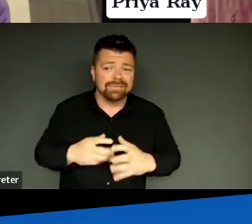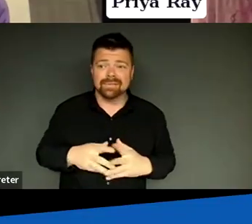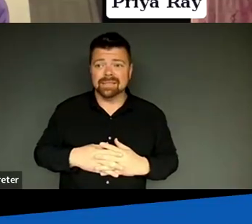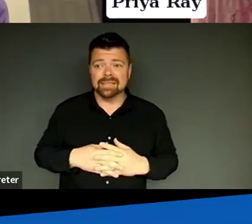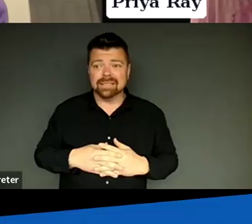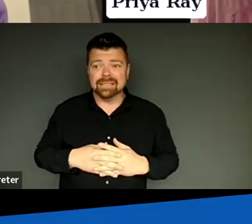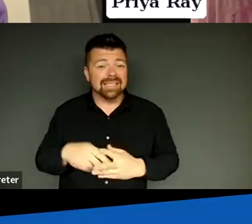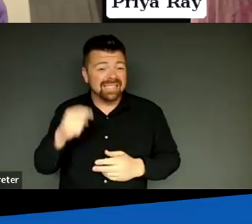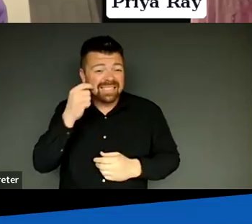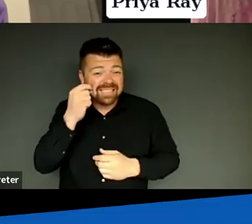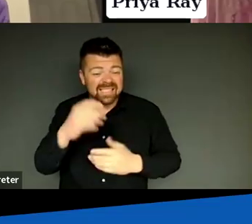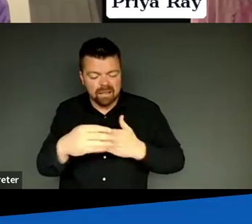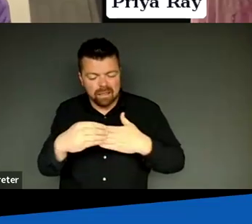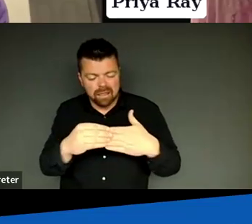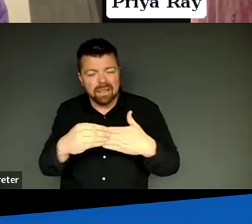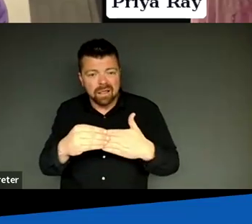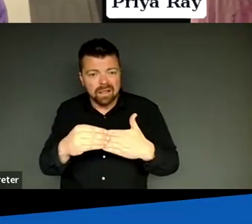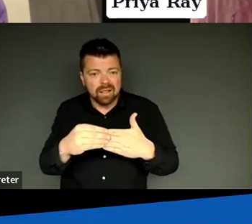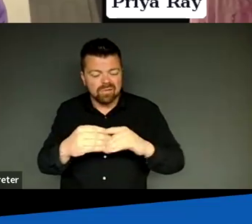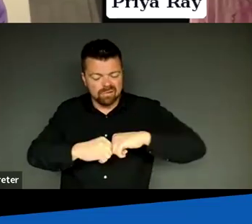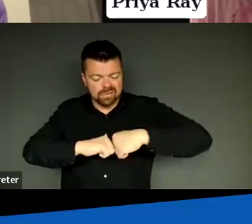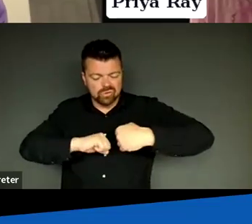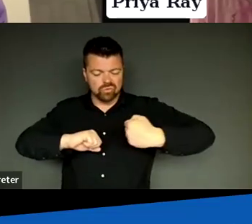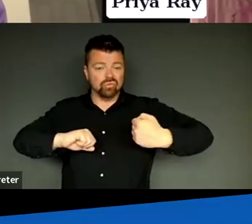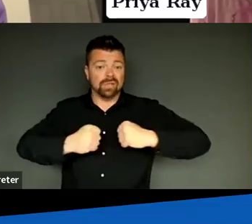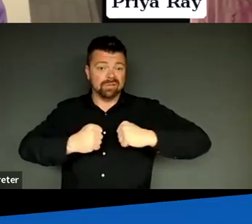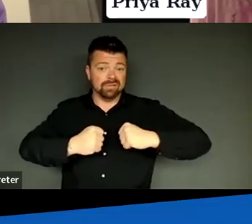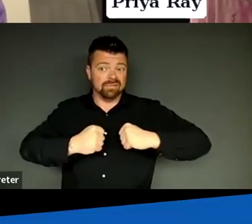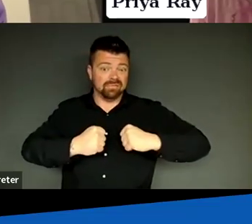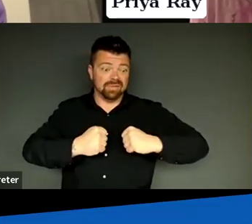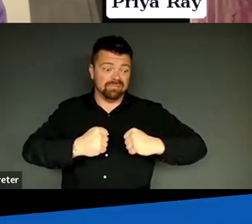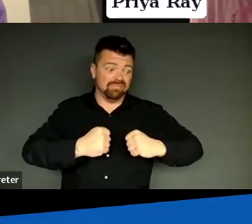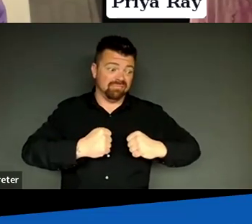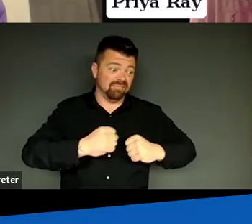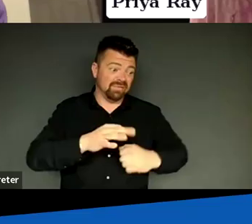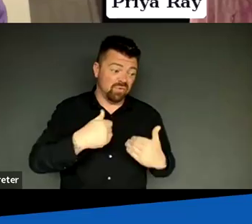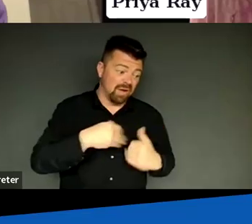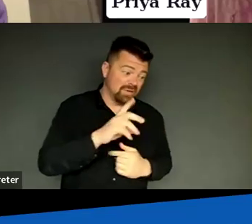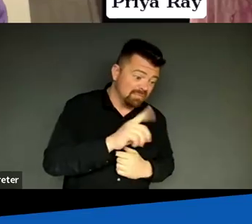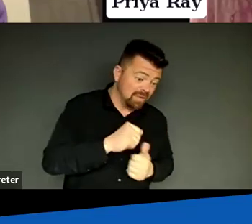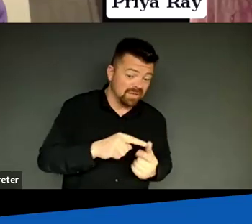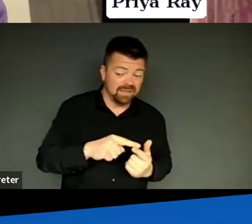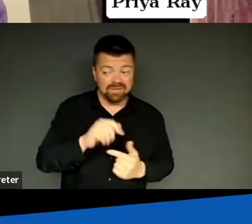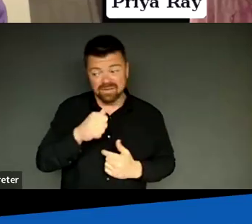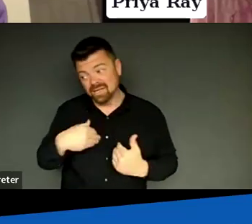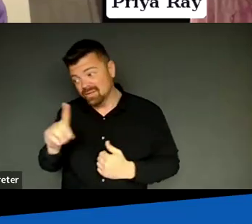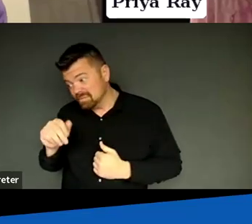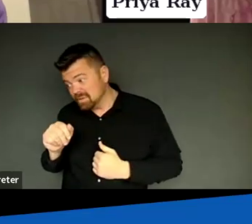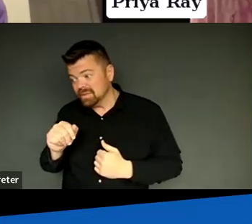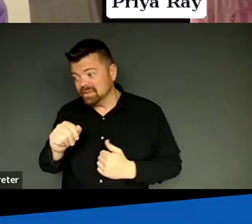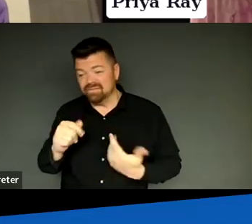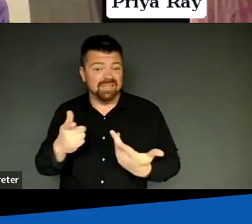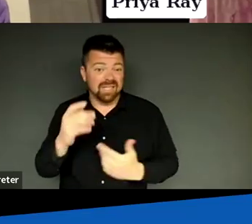without a disability, long as you get older, you're gonna have skin in certain places that